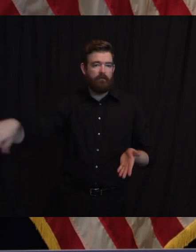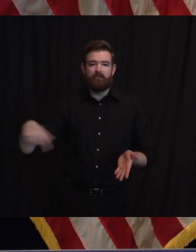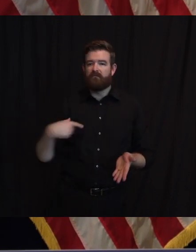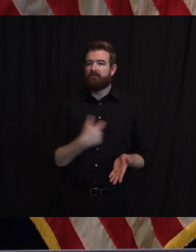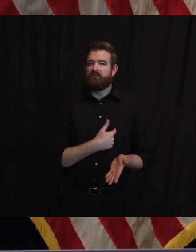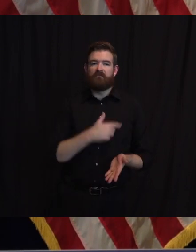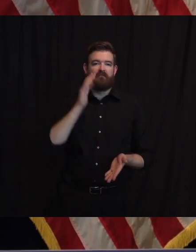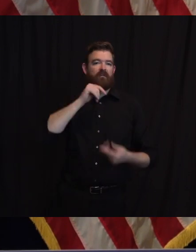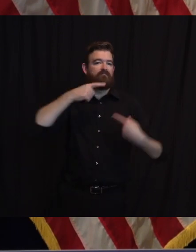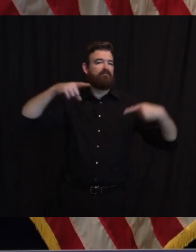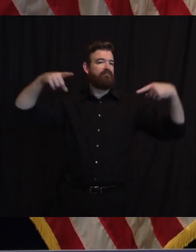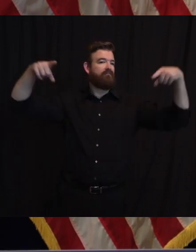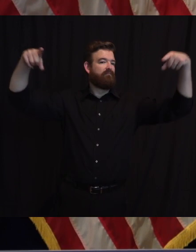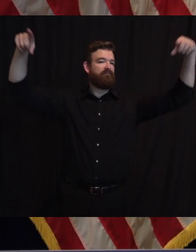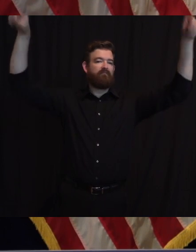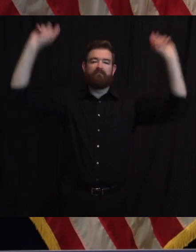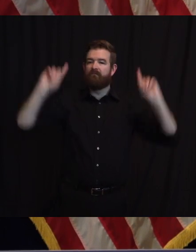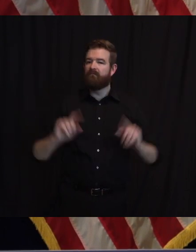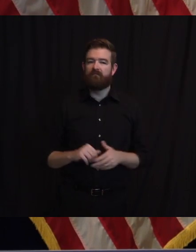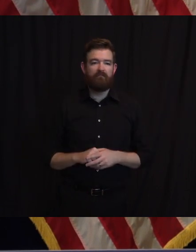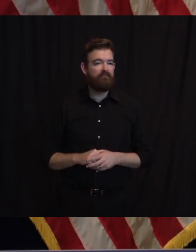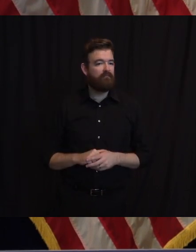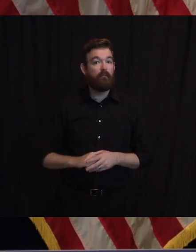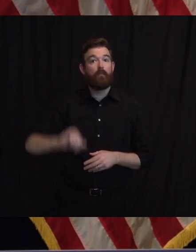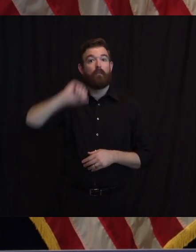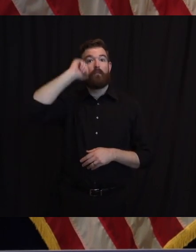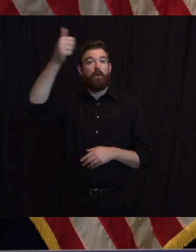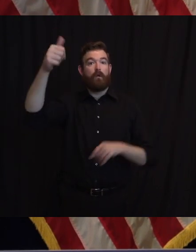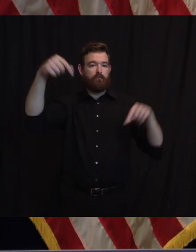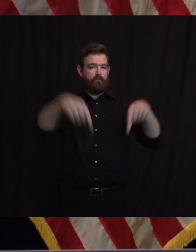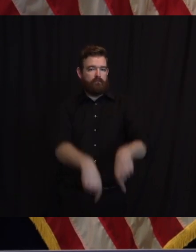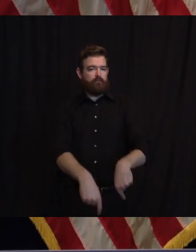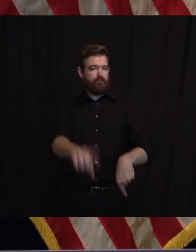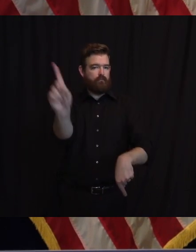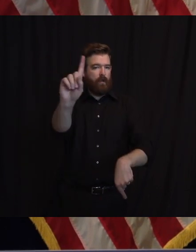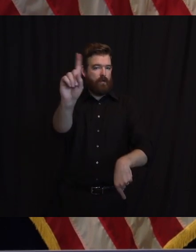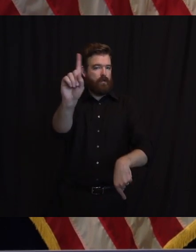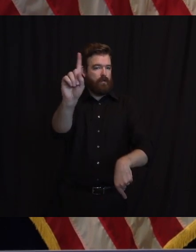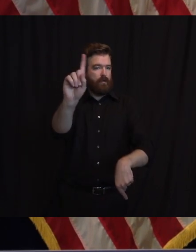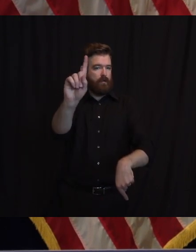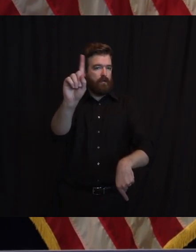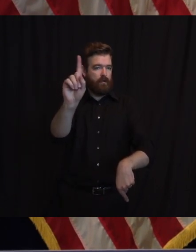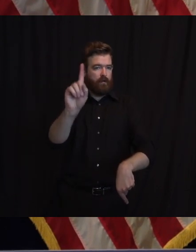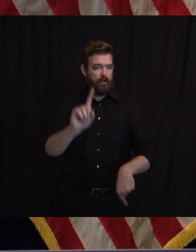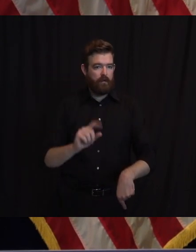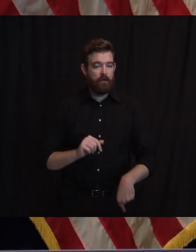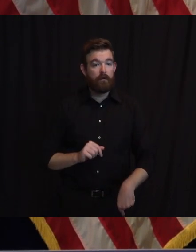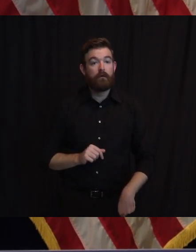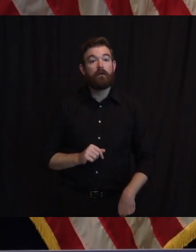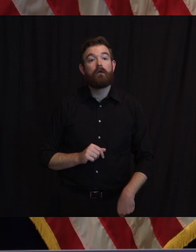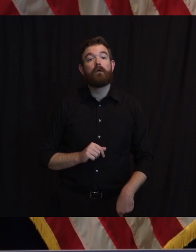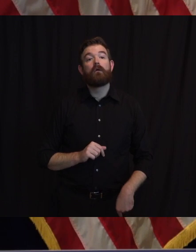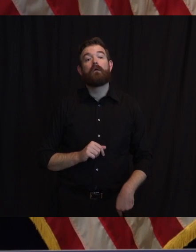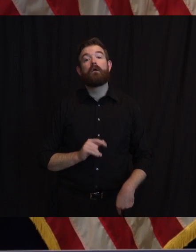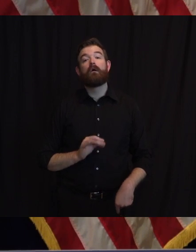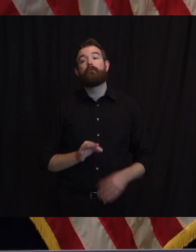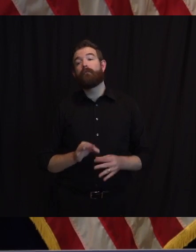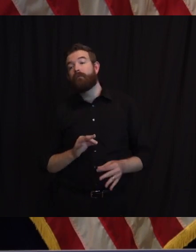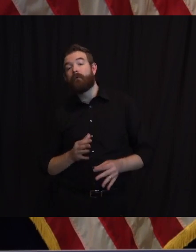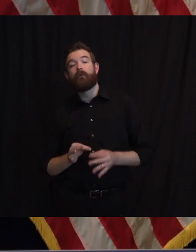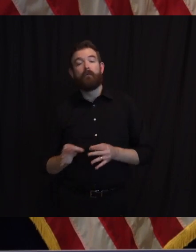be together tomorrow at 1 p.m. unless you hear otherwise. We'll have the Lieutenant Governor with